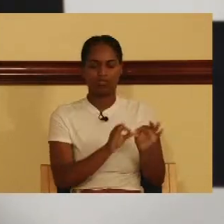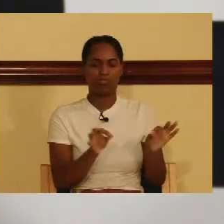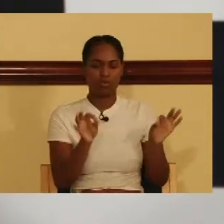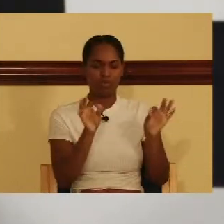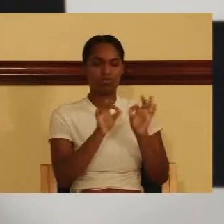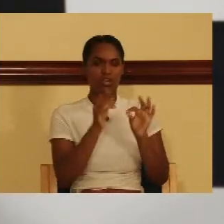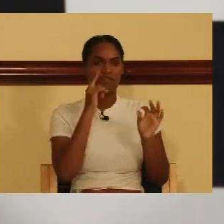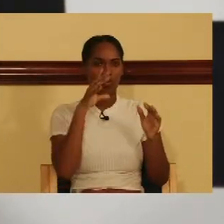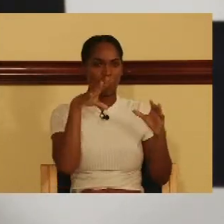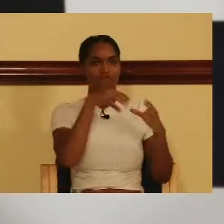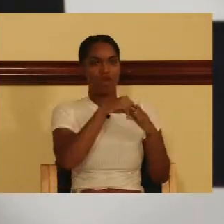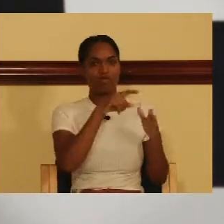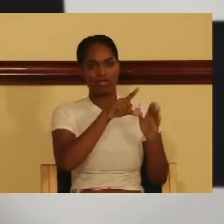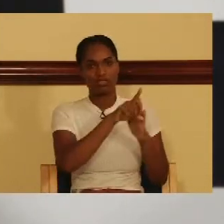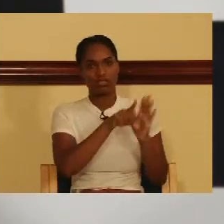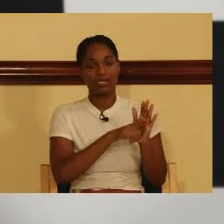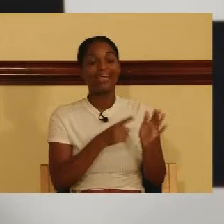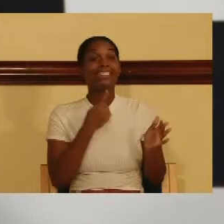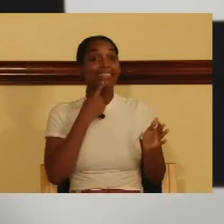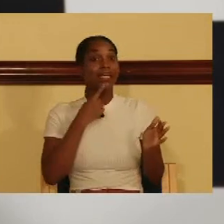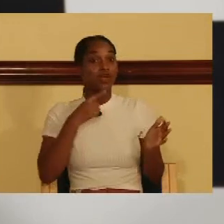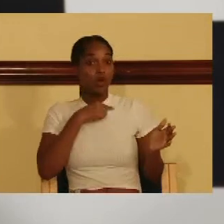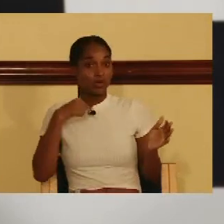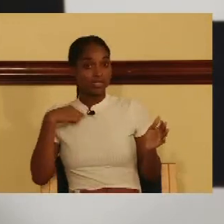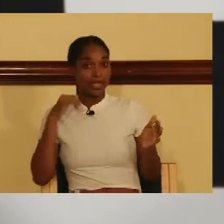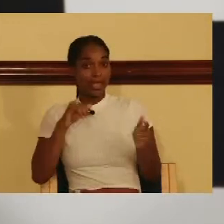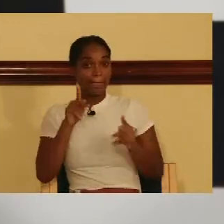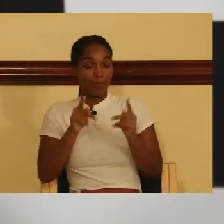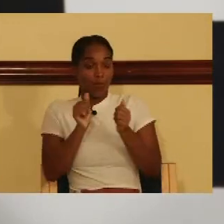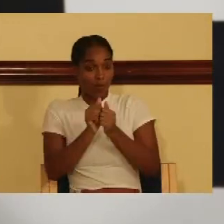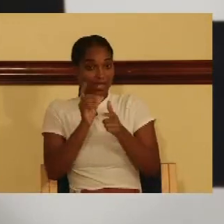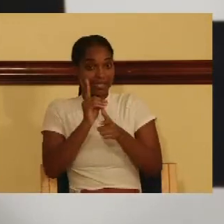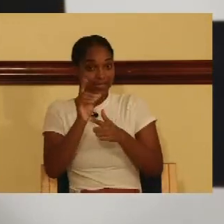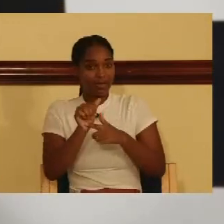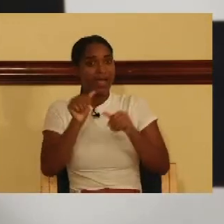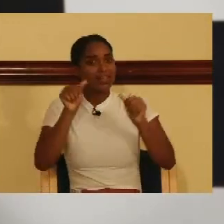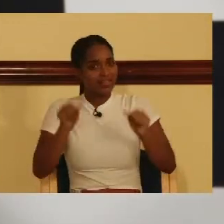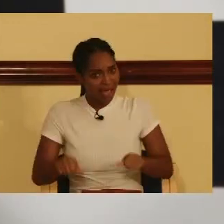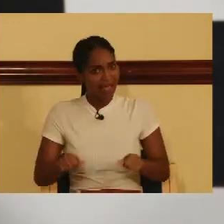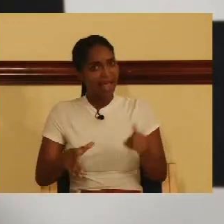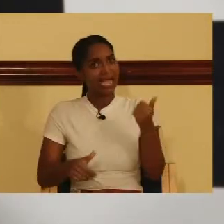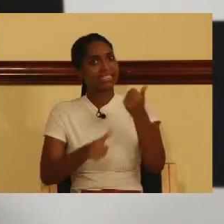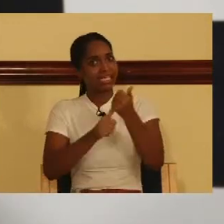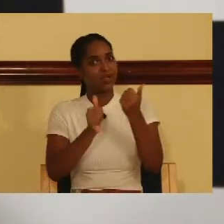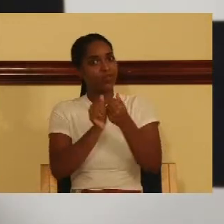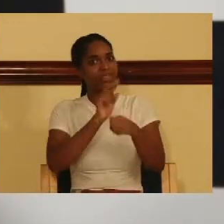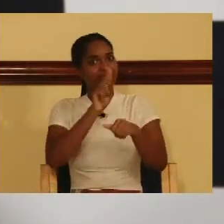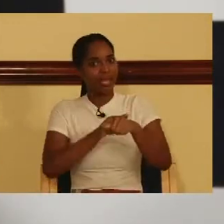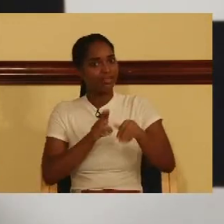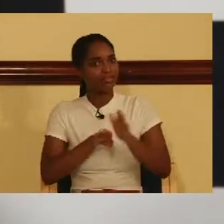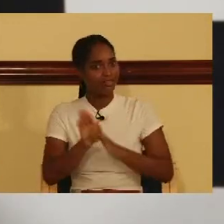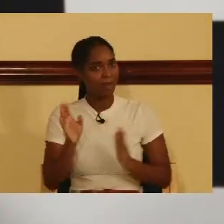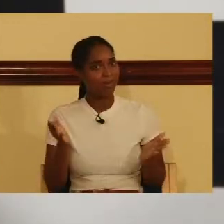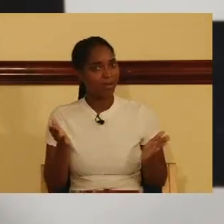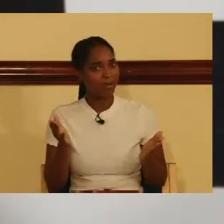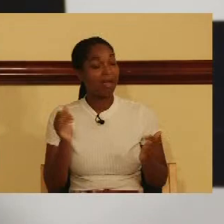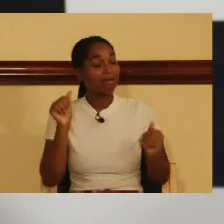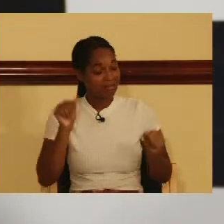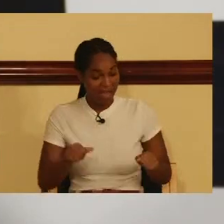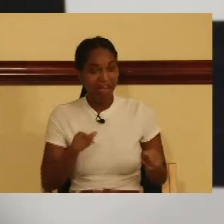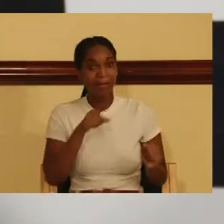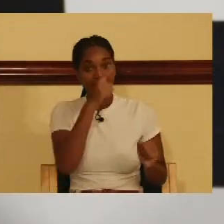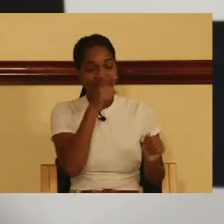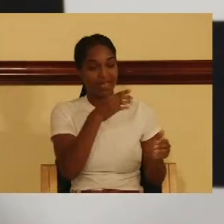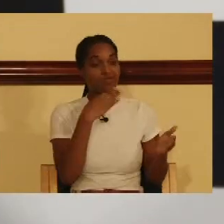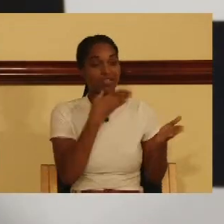Act. And it says to us that persons with disabilities can assist in national development for the fact that they were at the